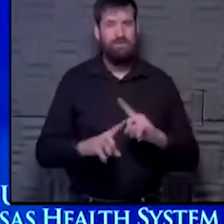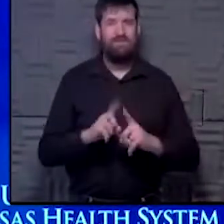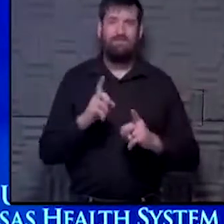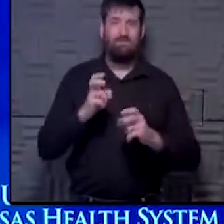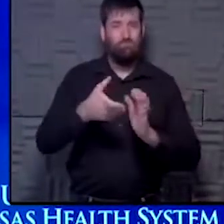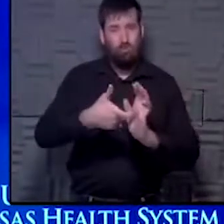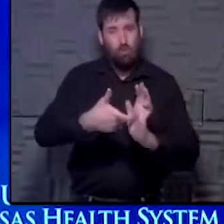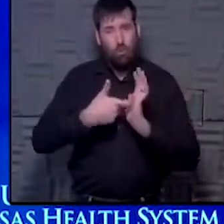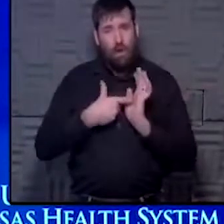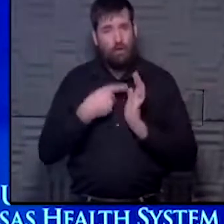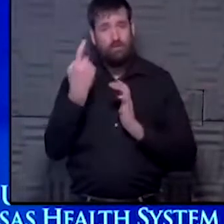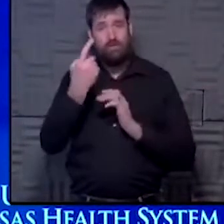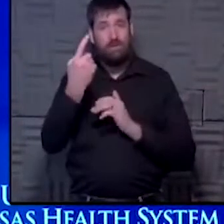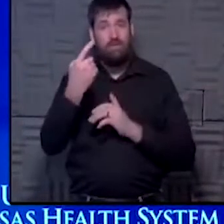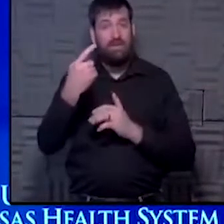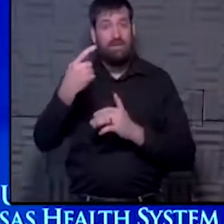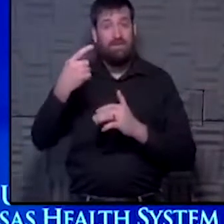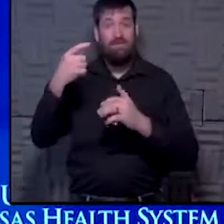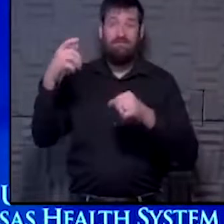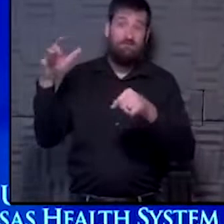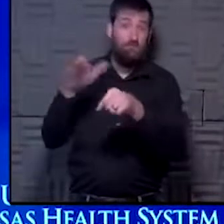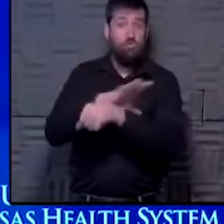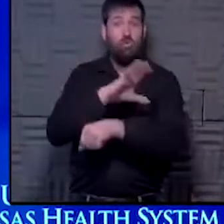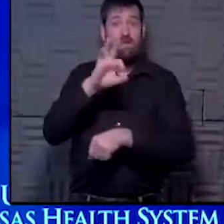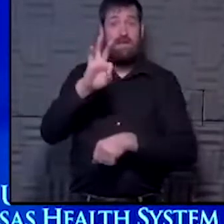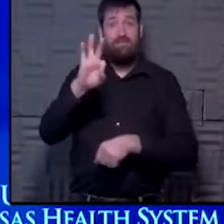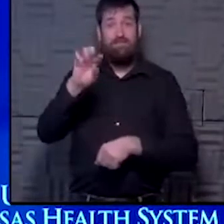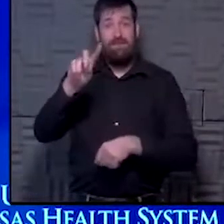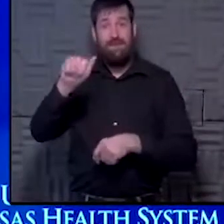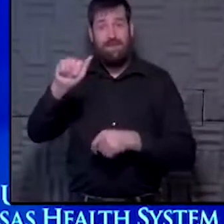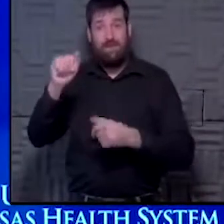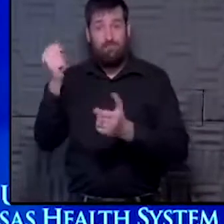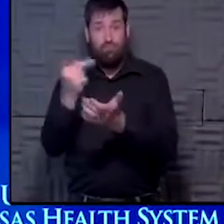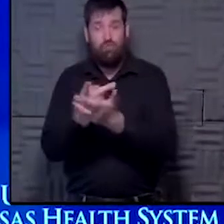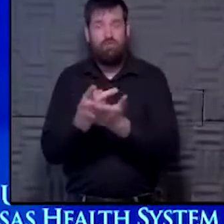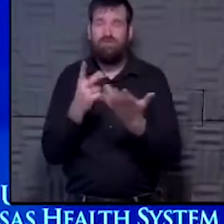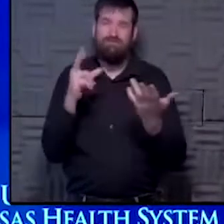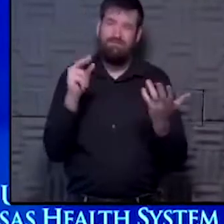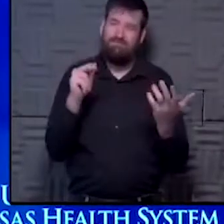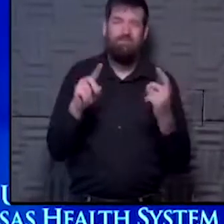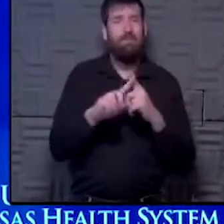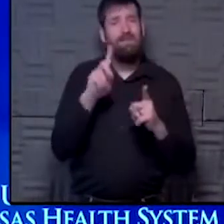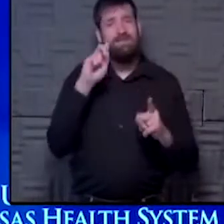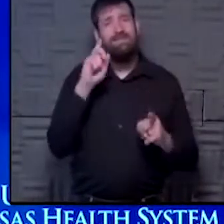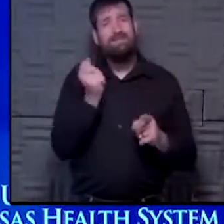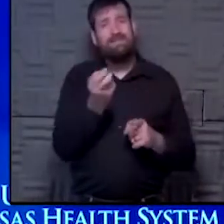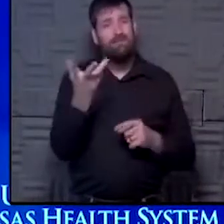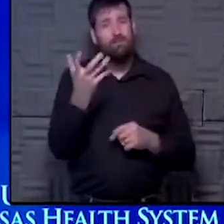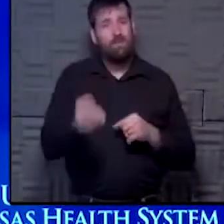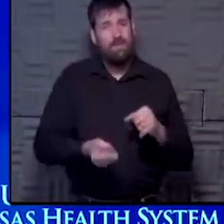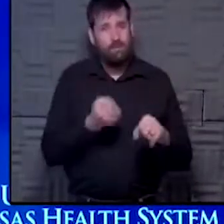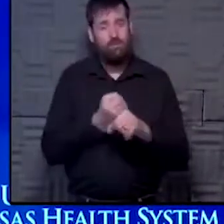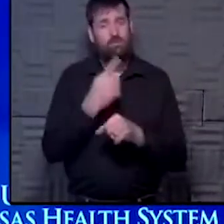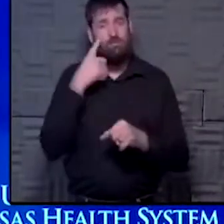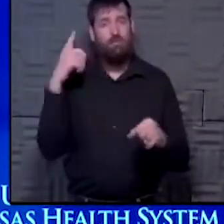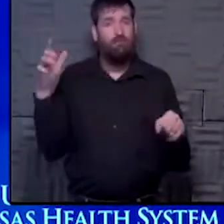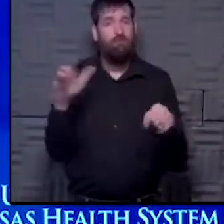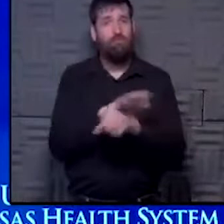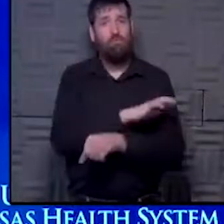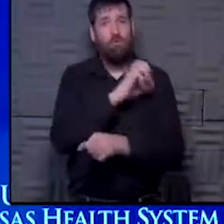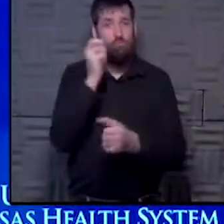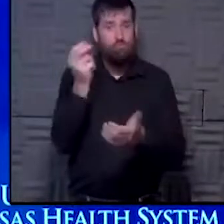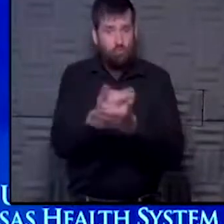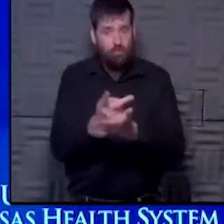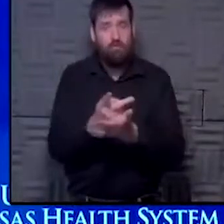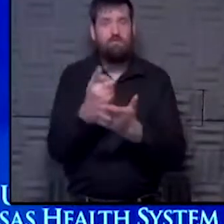require something that's not fully FDA approved. I really do. I think now once it gets approved, but it will take a couple of years to get it fully approved, because